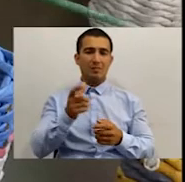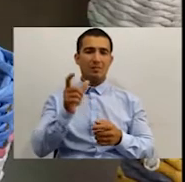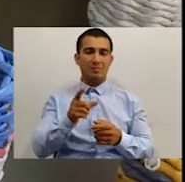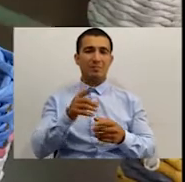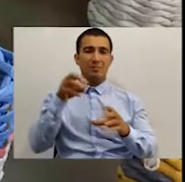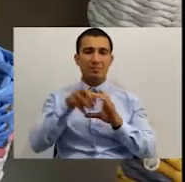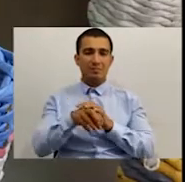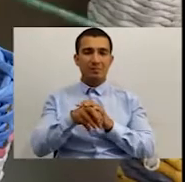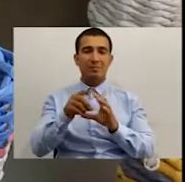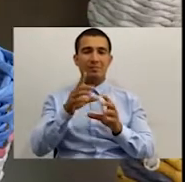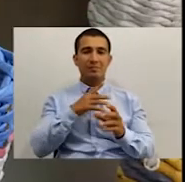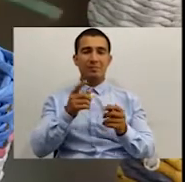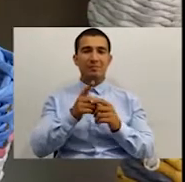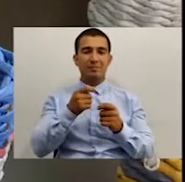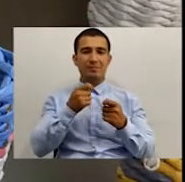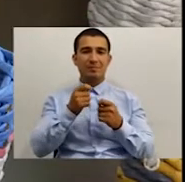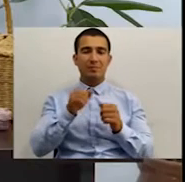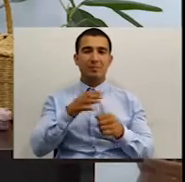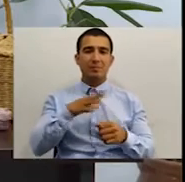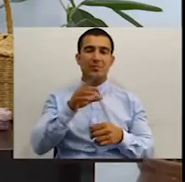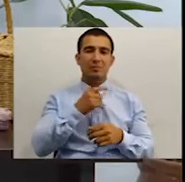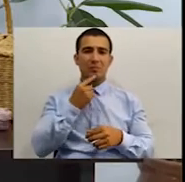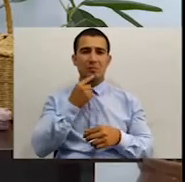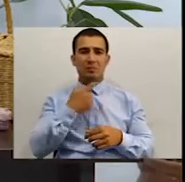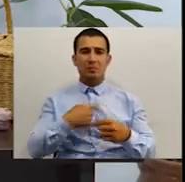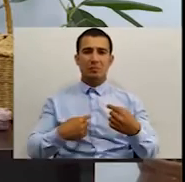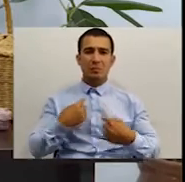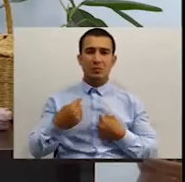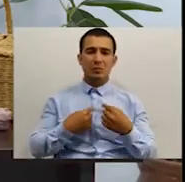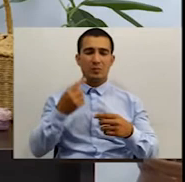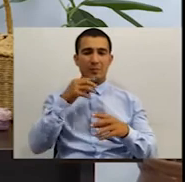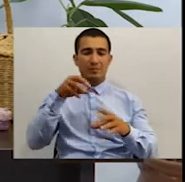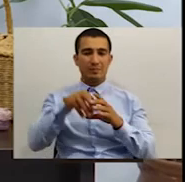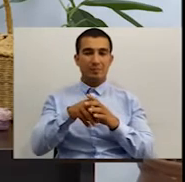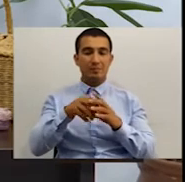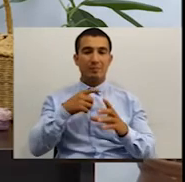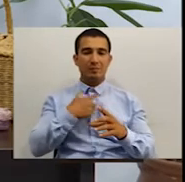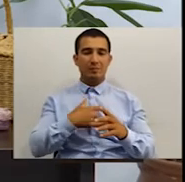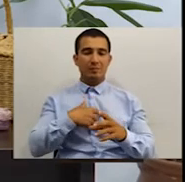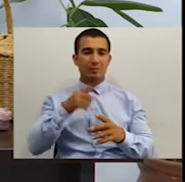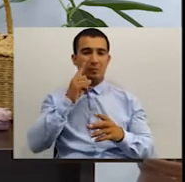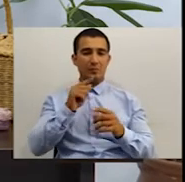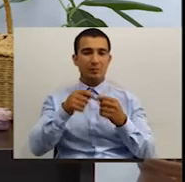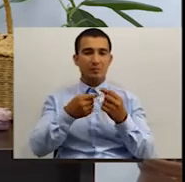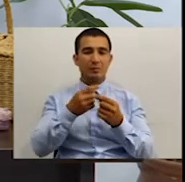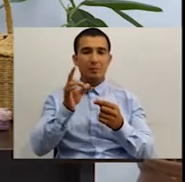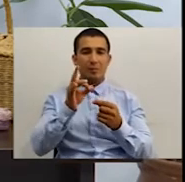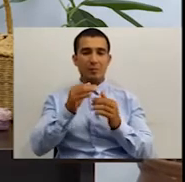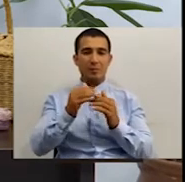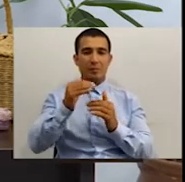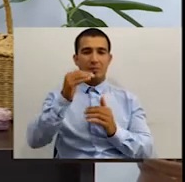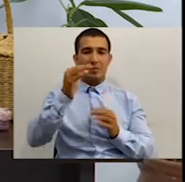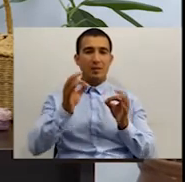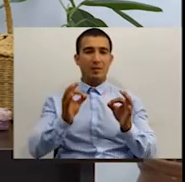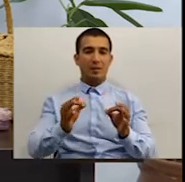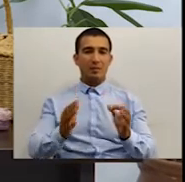sal qiyshuroq bo'lishi mumkin, qiynalishingiz mumkin. Bu yerda qolib qo'yganingizdan keyin bir tekstda to'qib